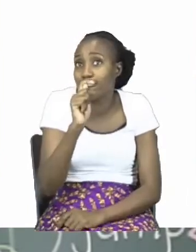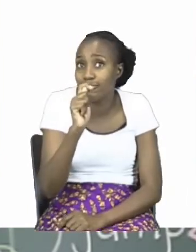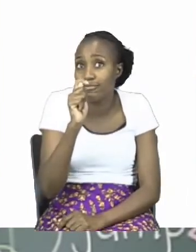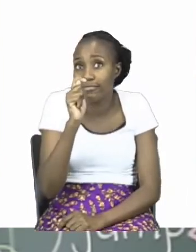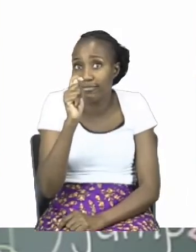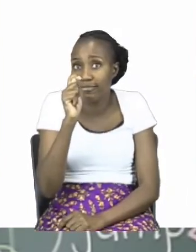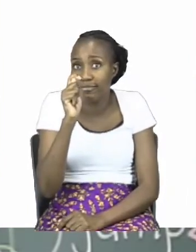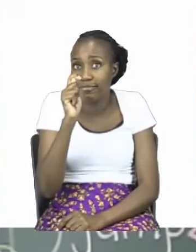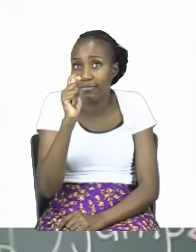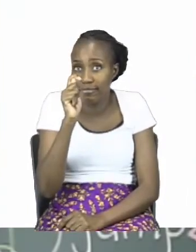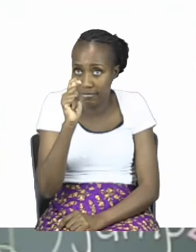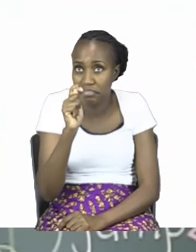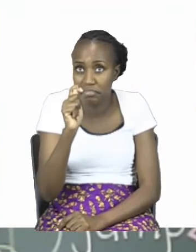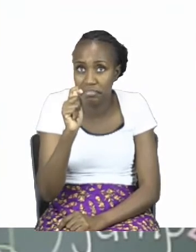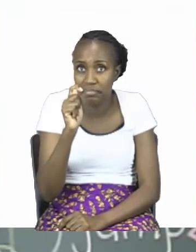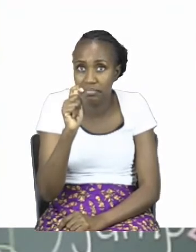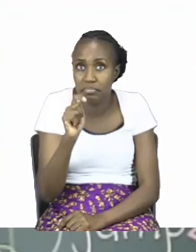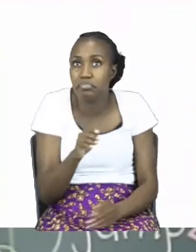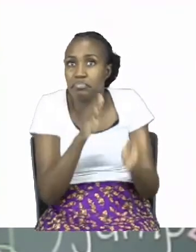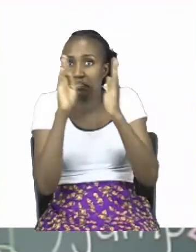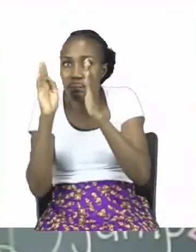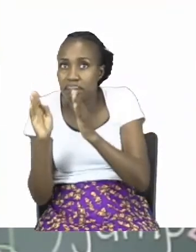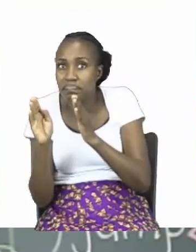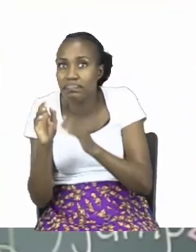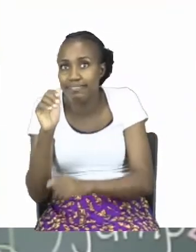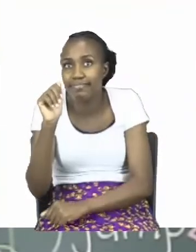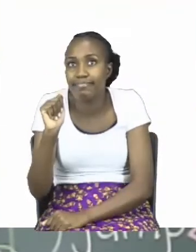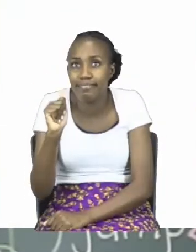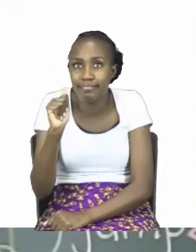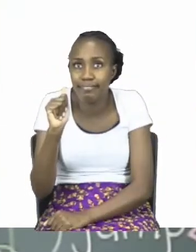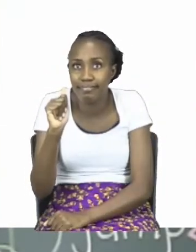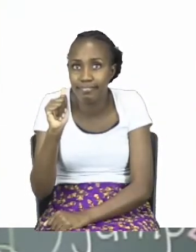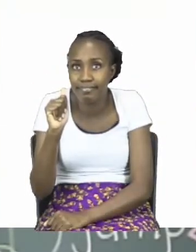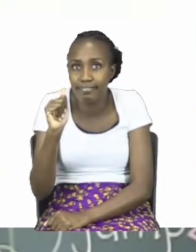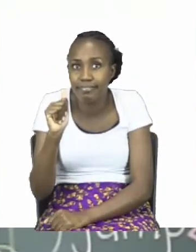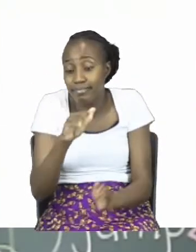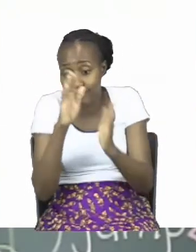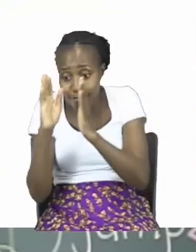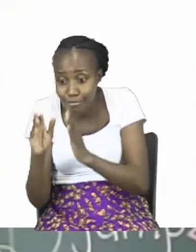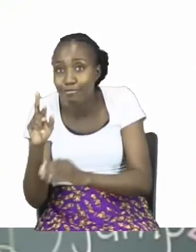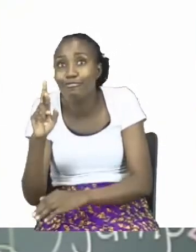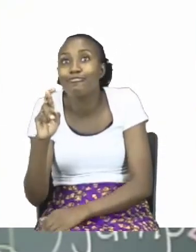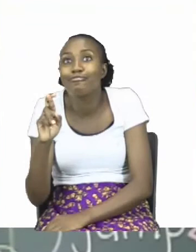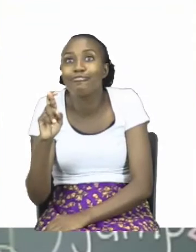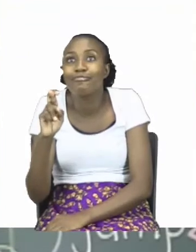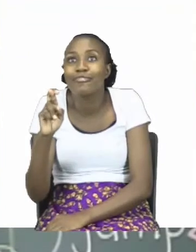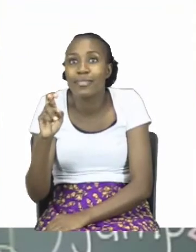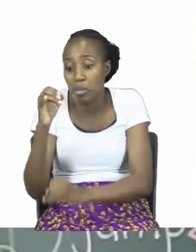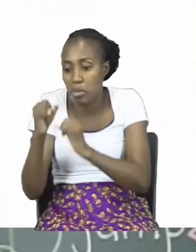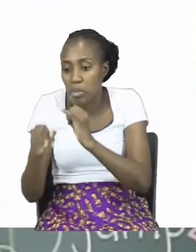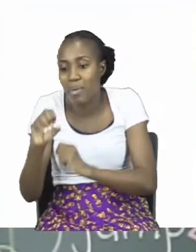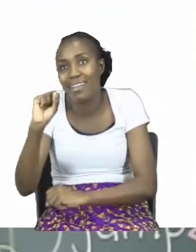T. And here's one. And we have an A, an R, and